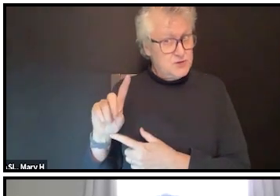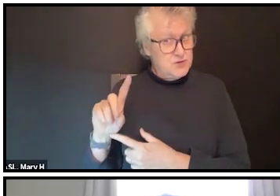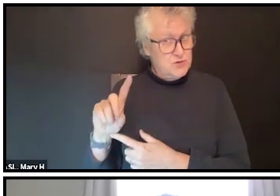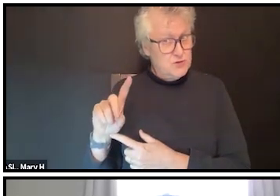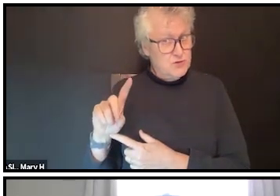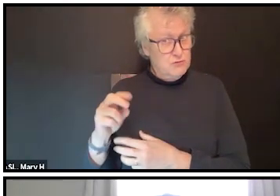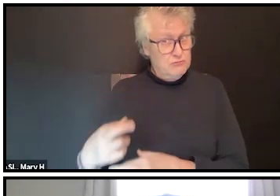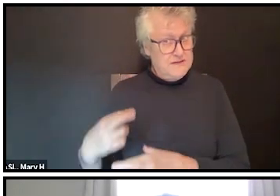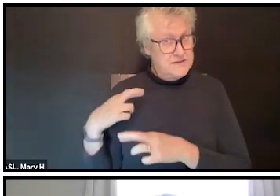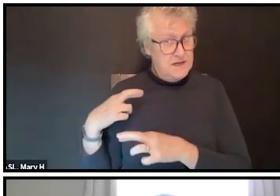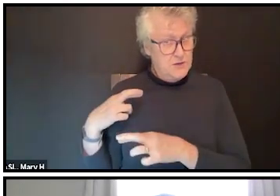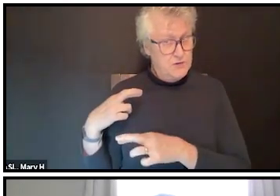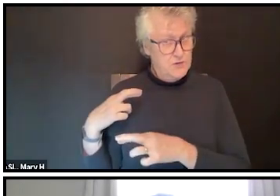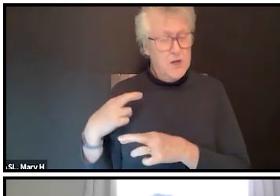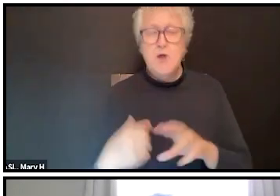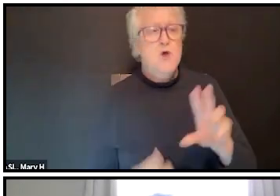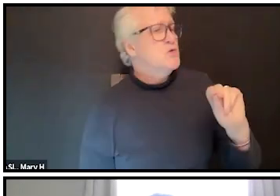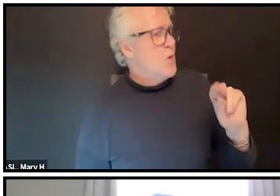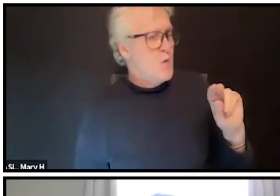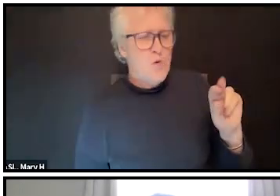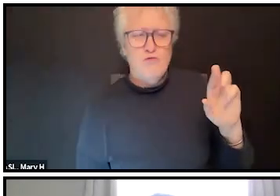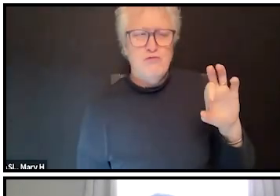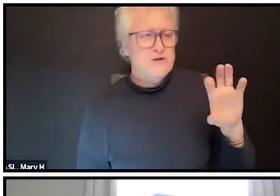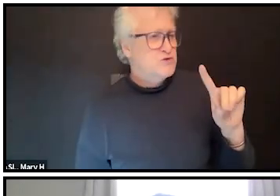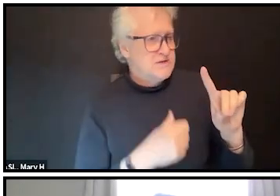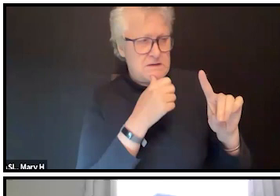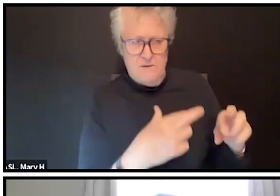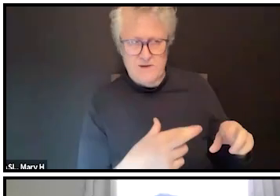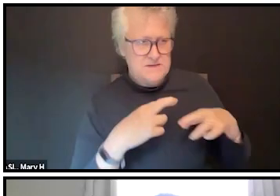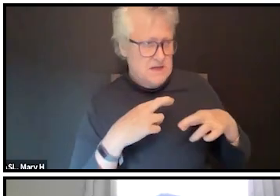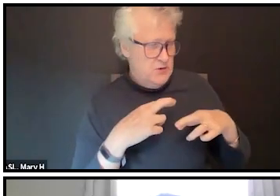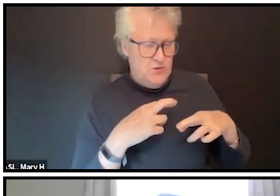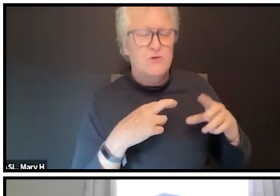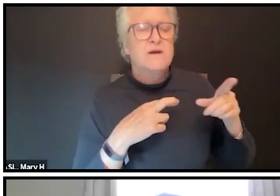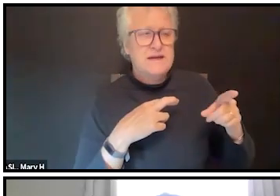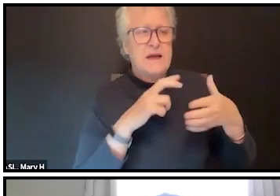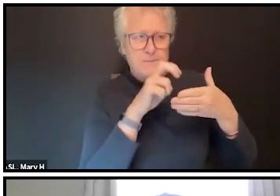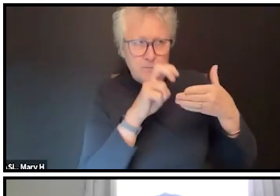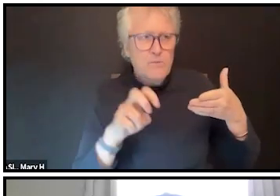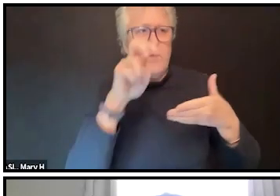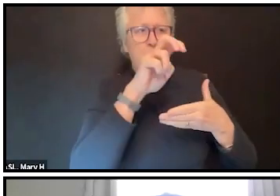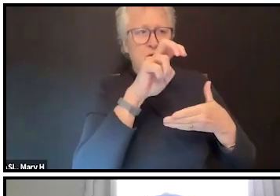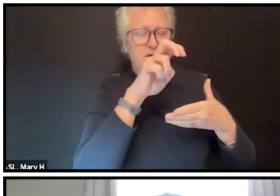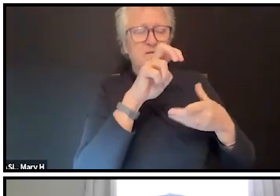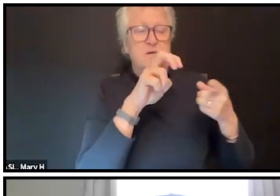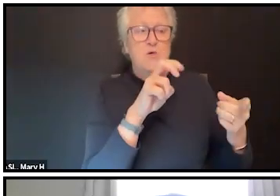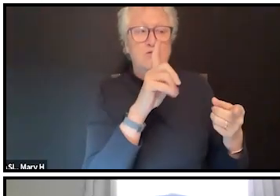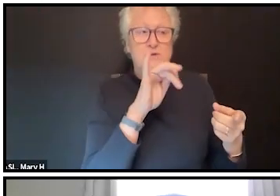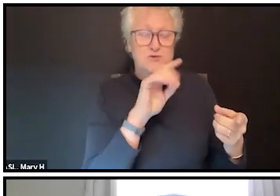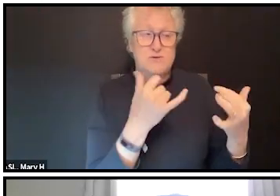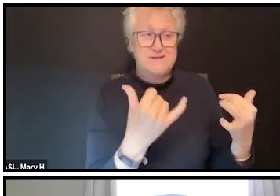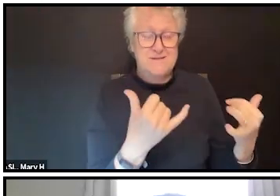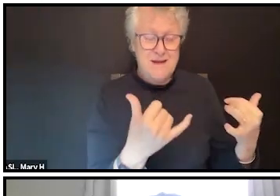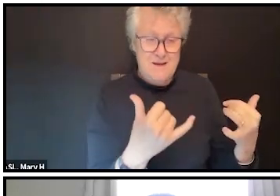So Richard Charest has not retired. He got promoted. So he is now the secretary of the Office of Health and